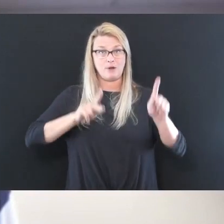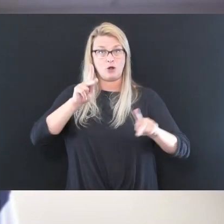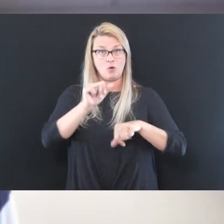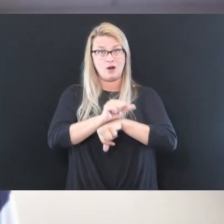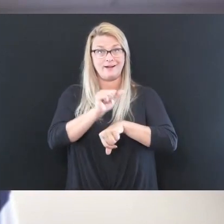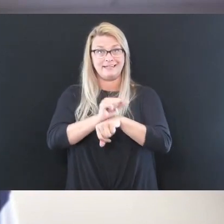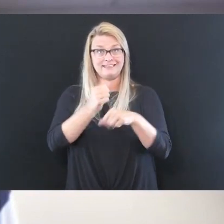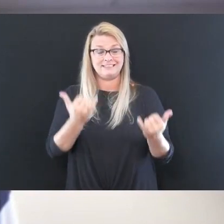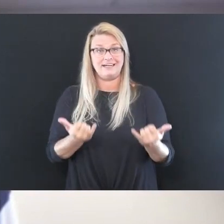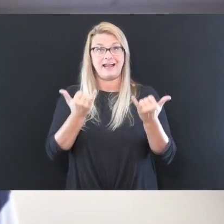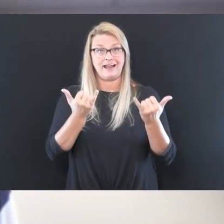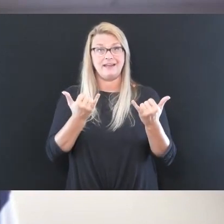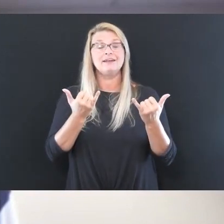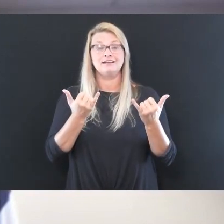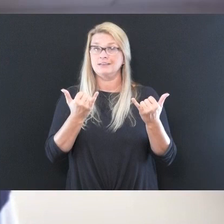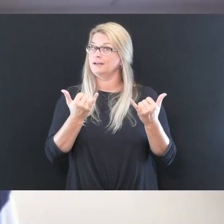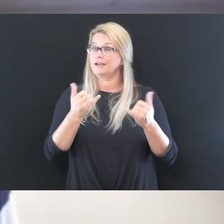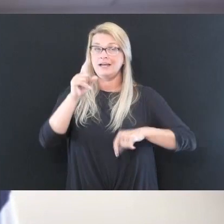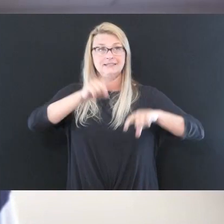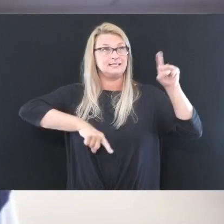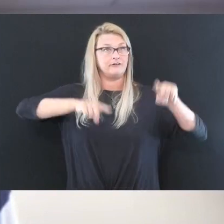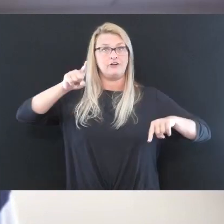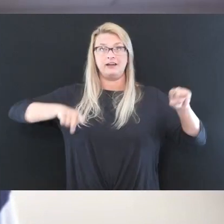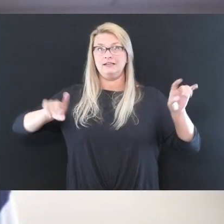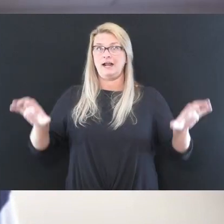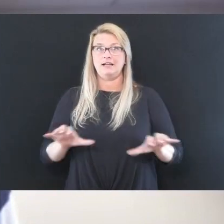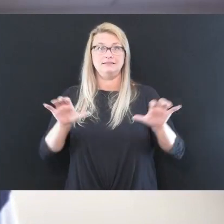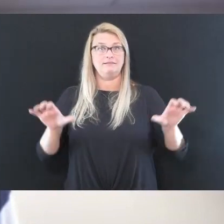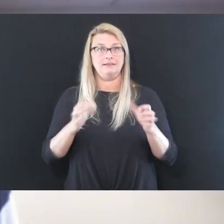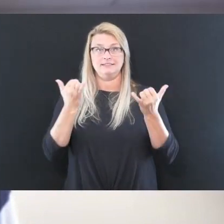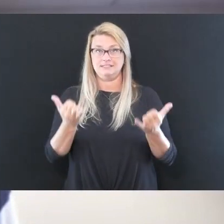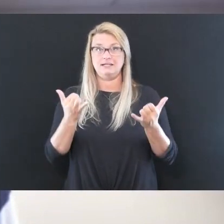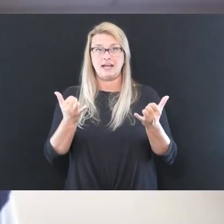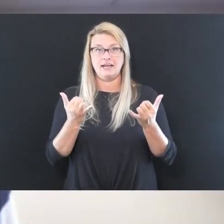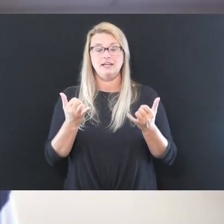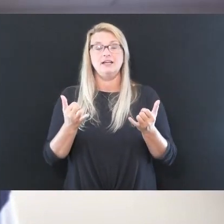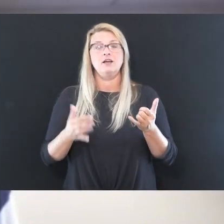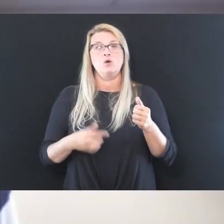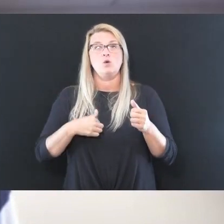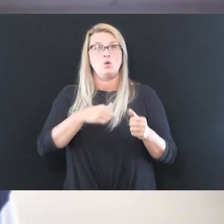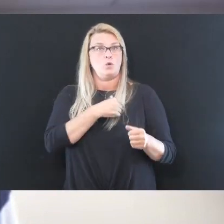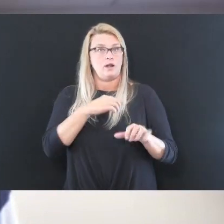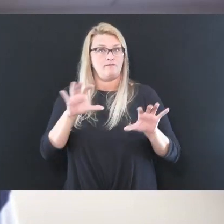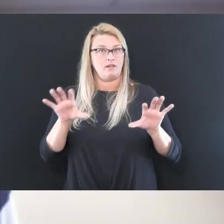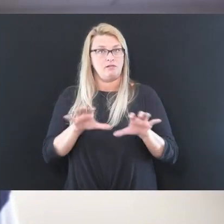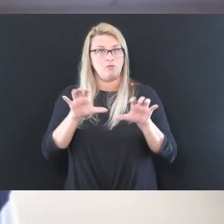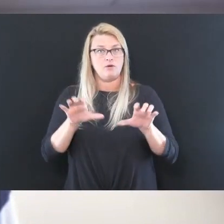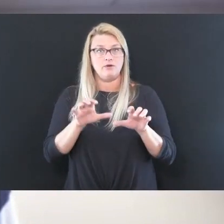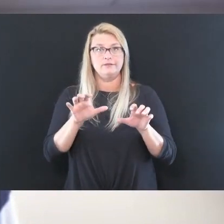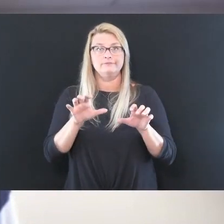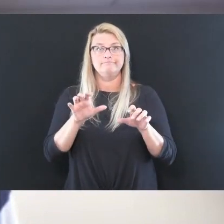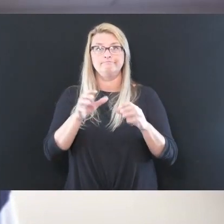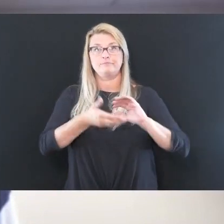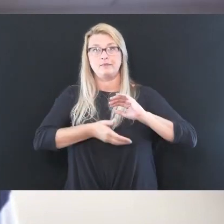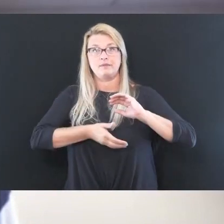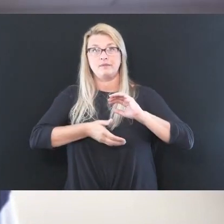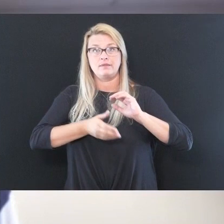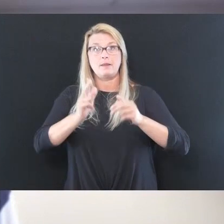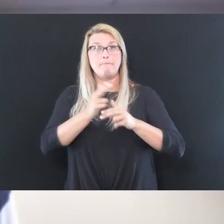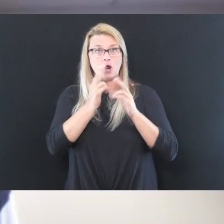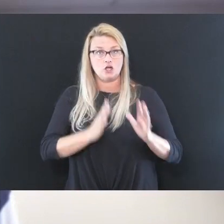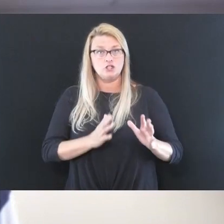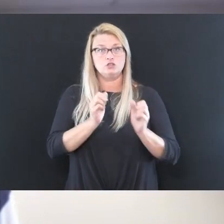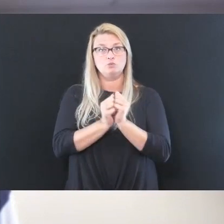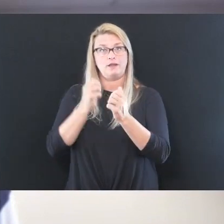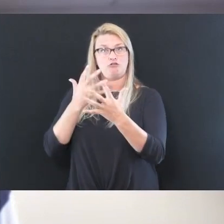duty today, working various activities. In addition, significant work going on with our partners at Corrections to